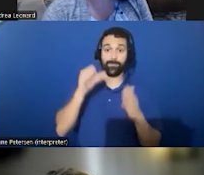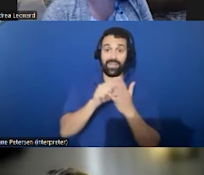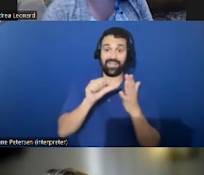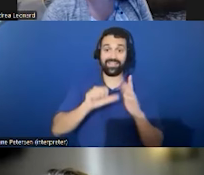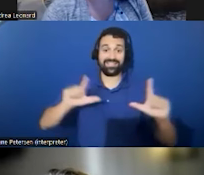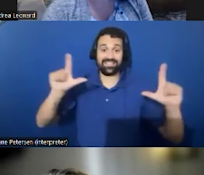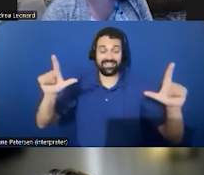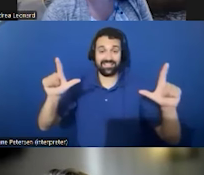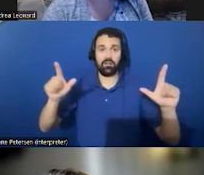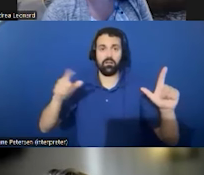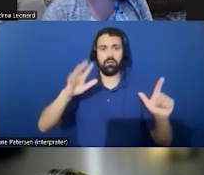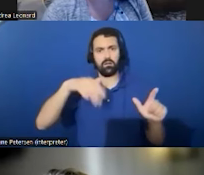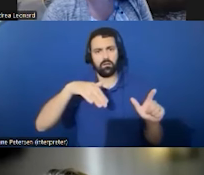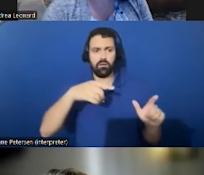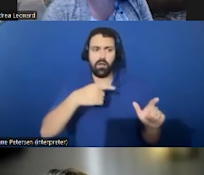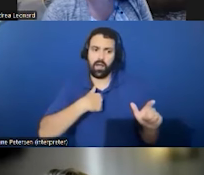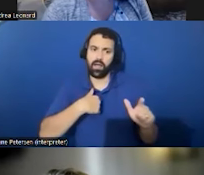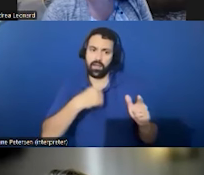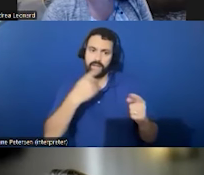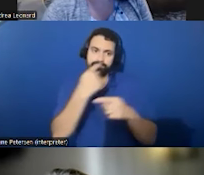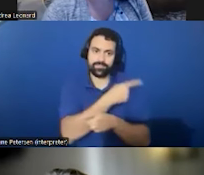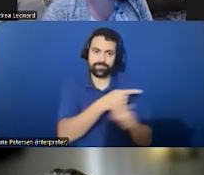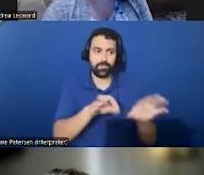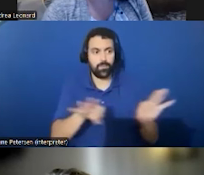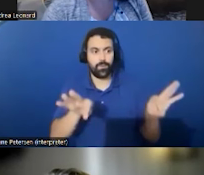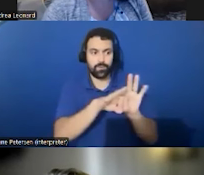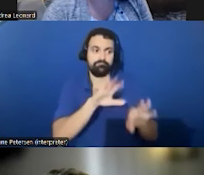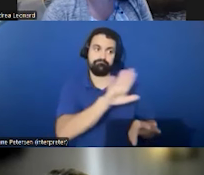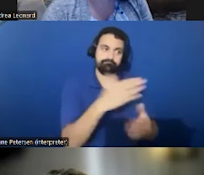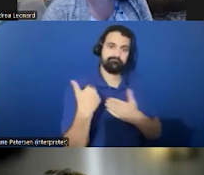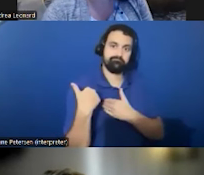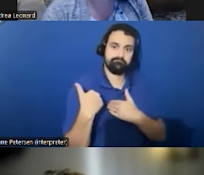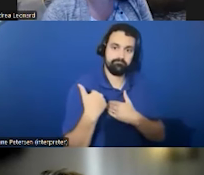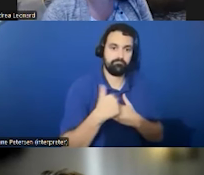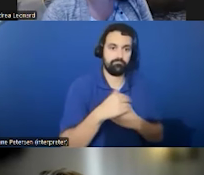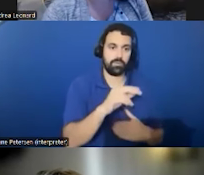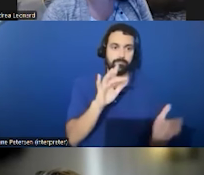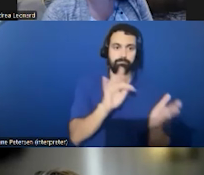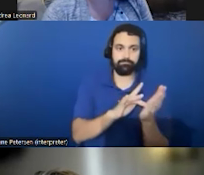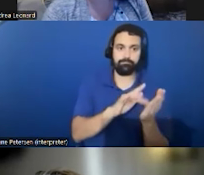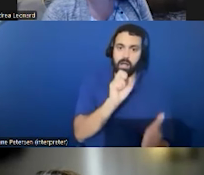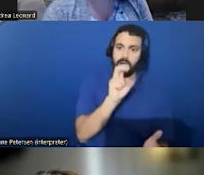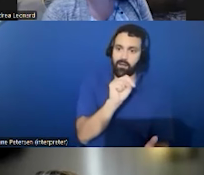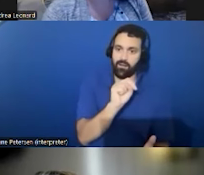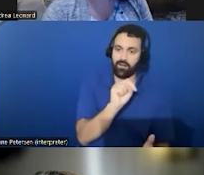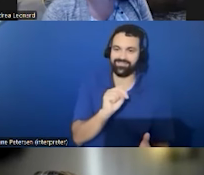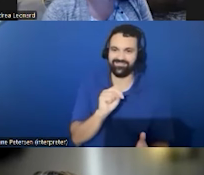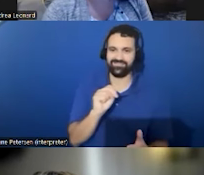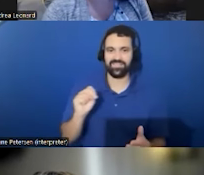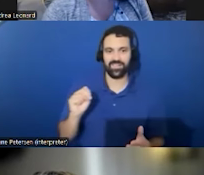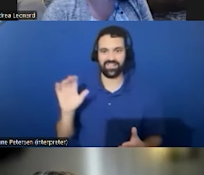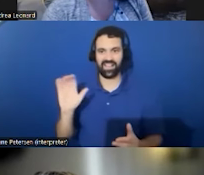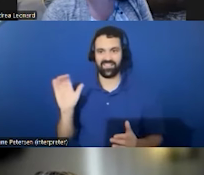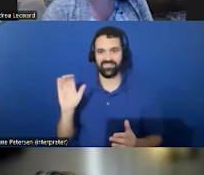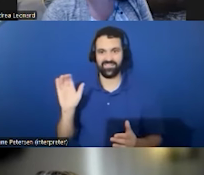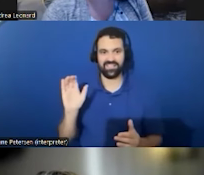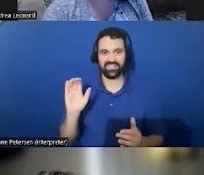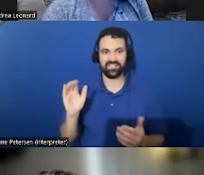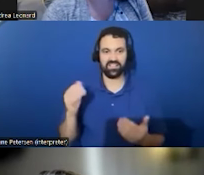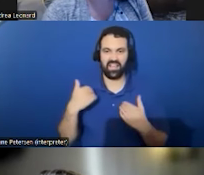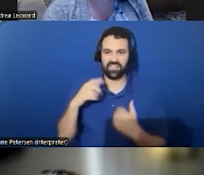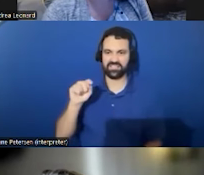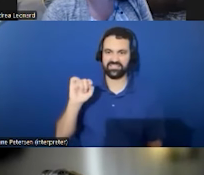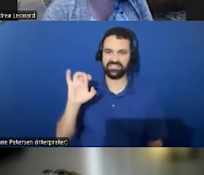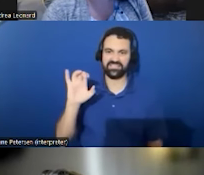utilize announcements. It's your responsibility to turn them on. So just keep that in mind with Canvas. It is a little ticky thing. But with